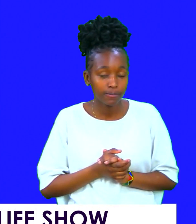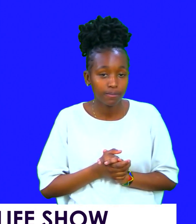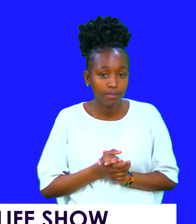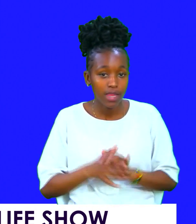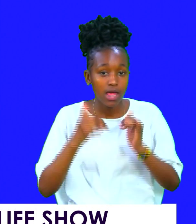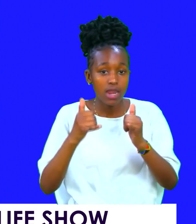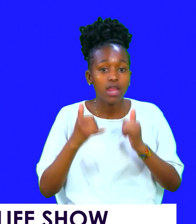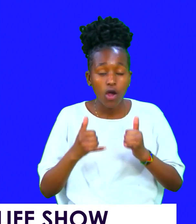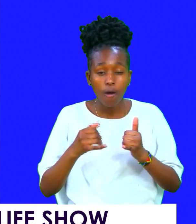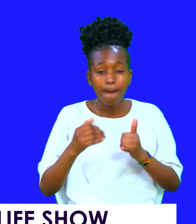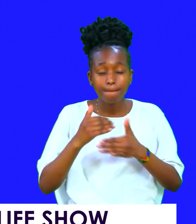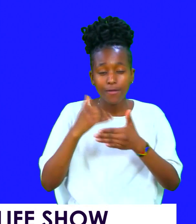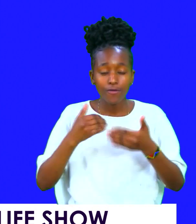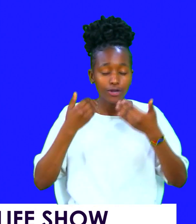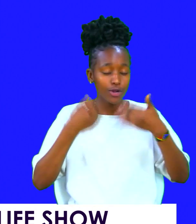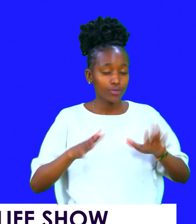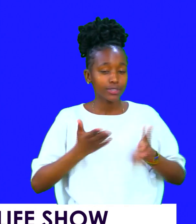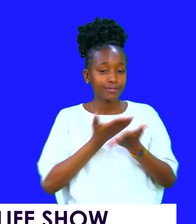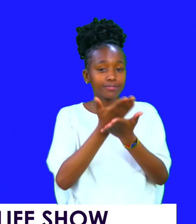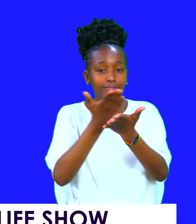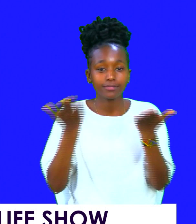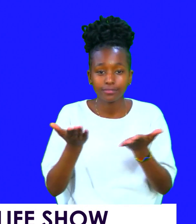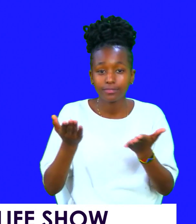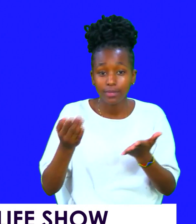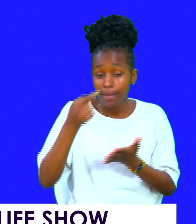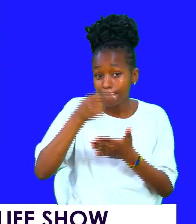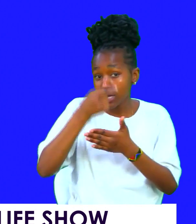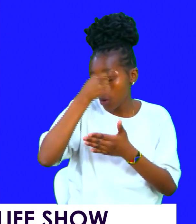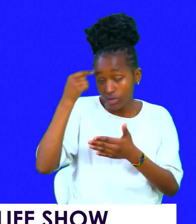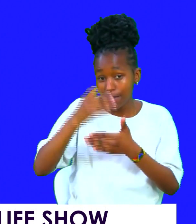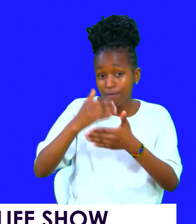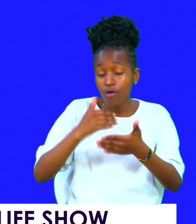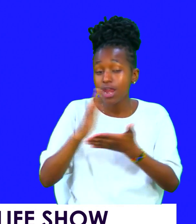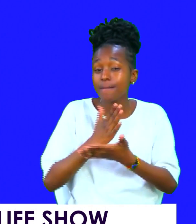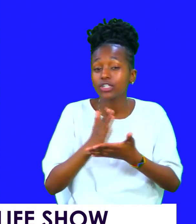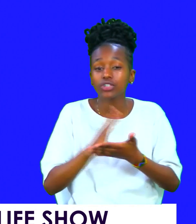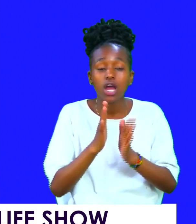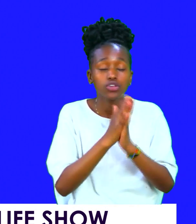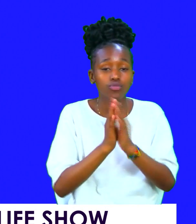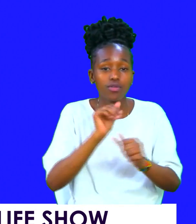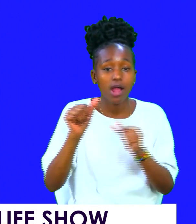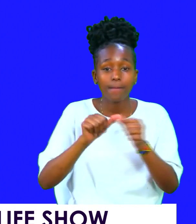you before I lose you. Because I've shared with you the story of Kevin Carter.